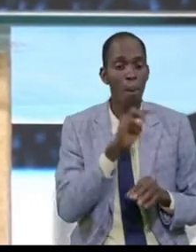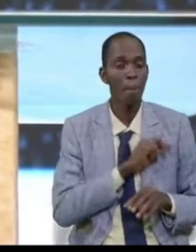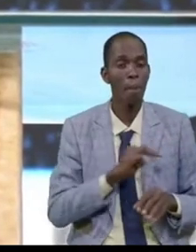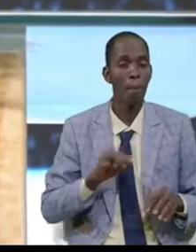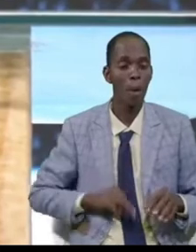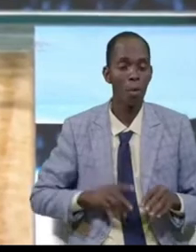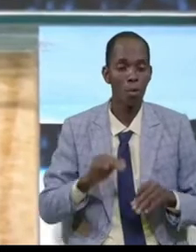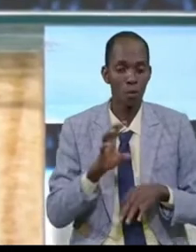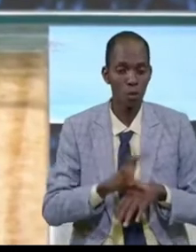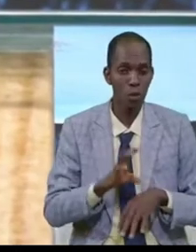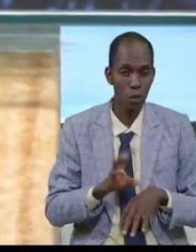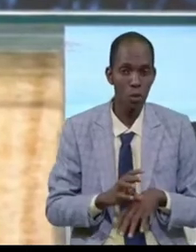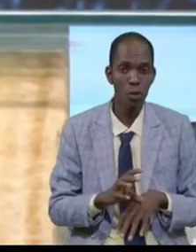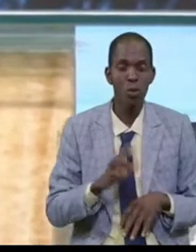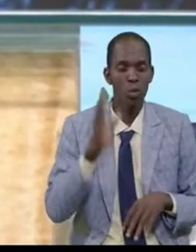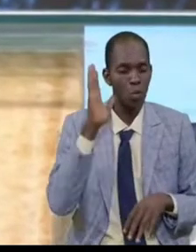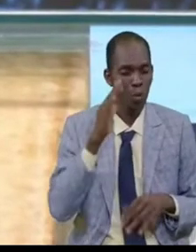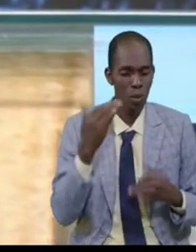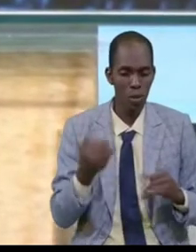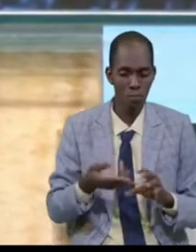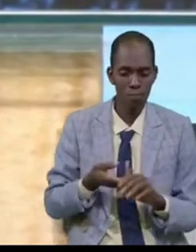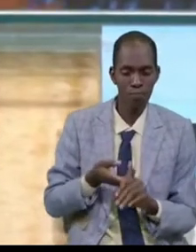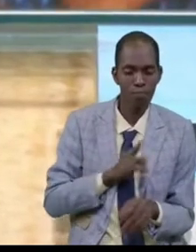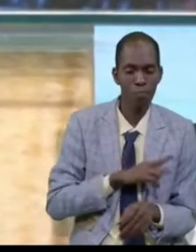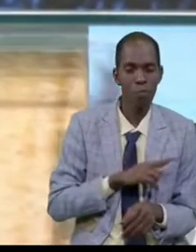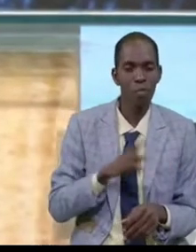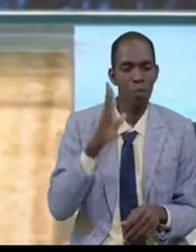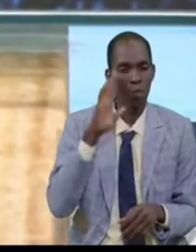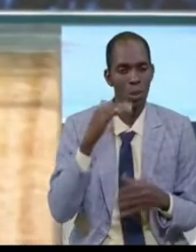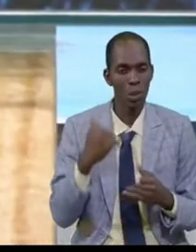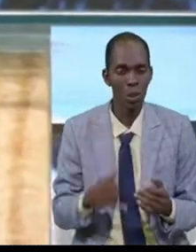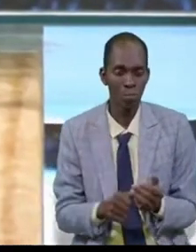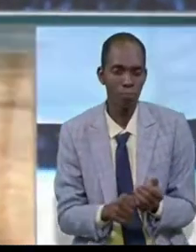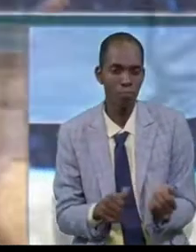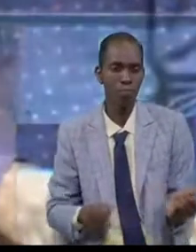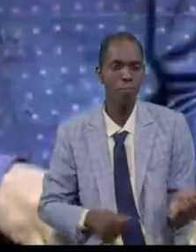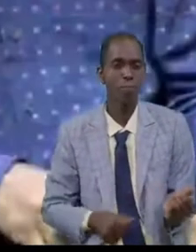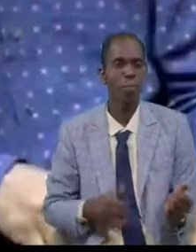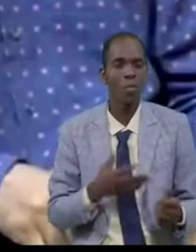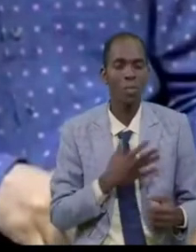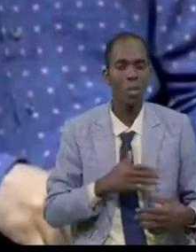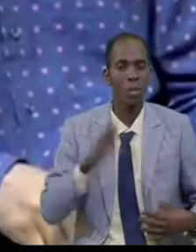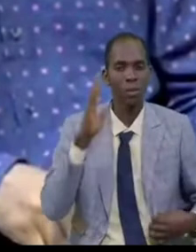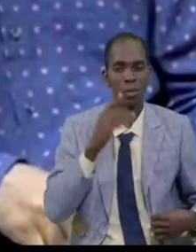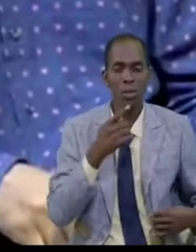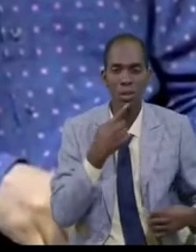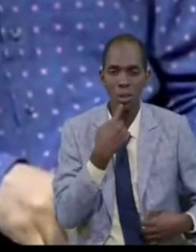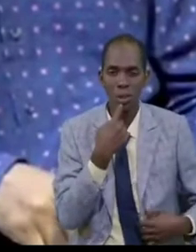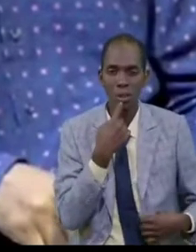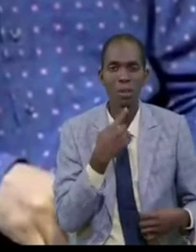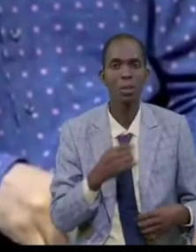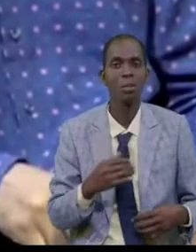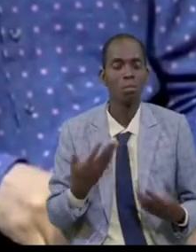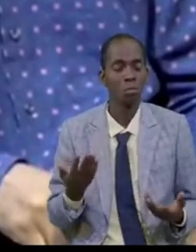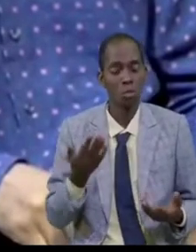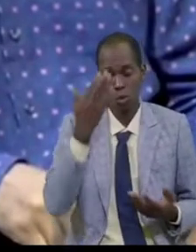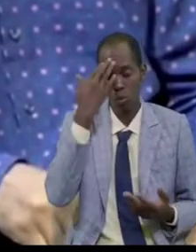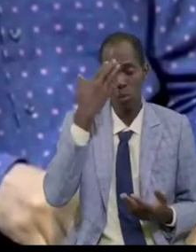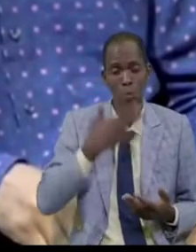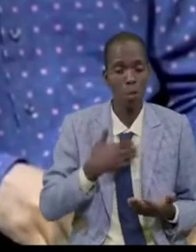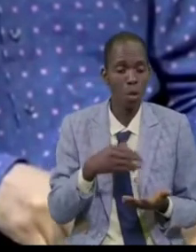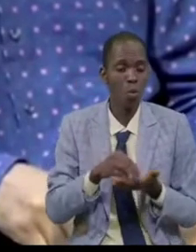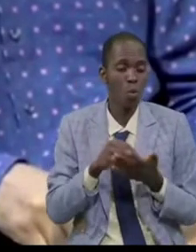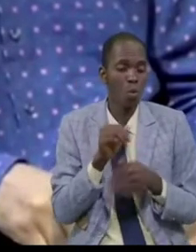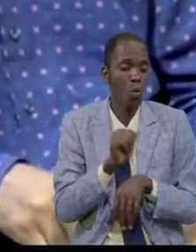then retreat and reverse, and then he will say, because my role, my